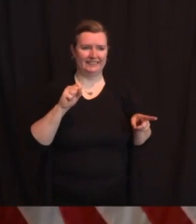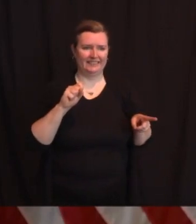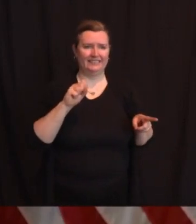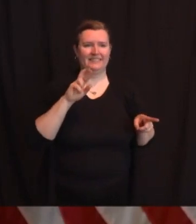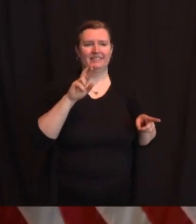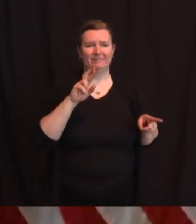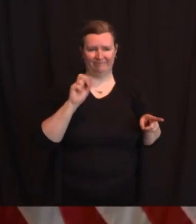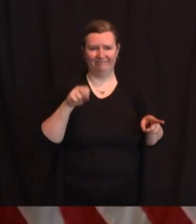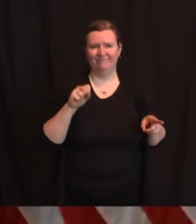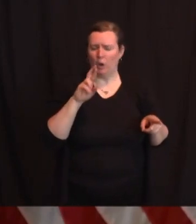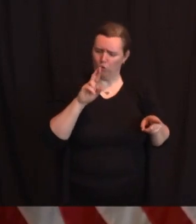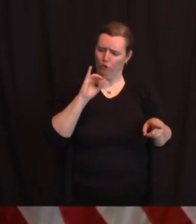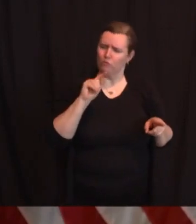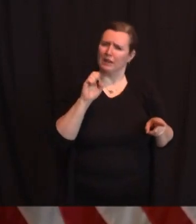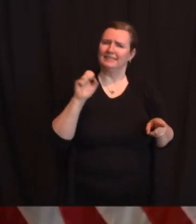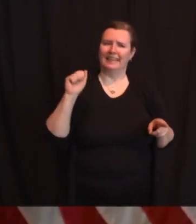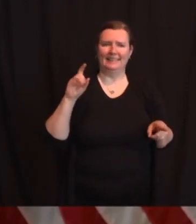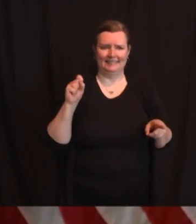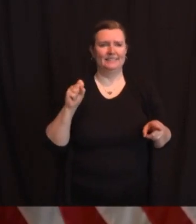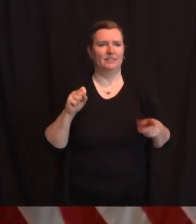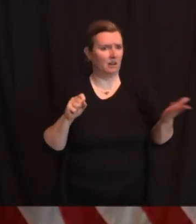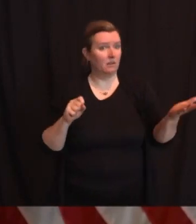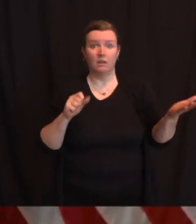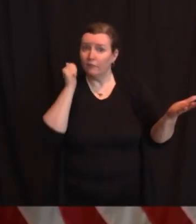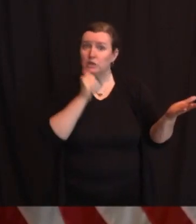locations. There's something new every day.